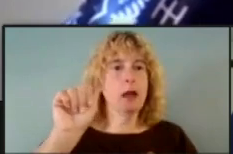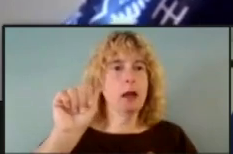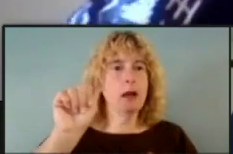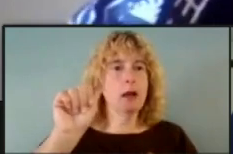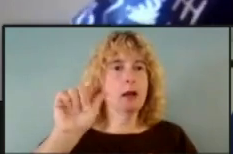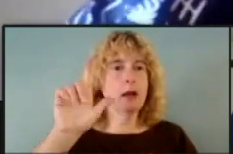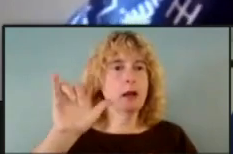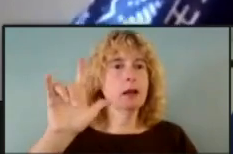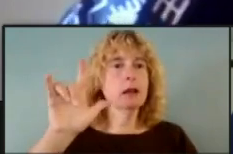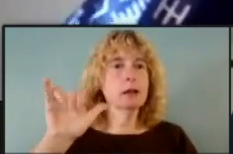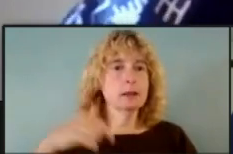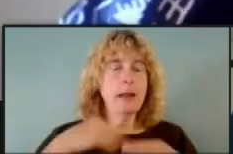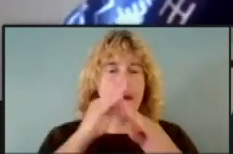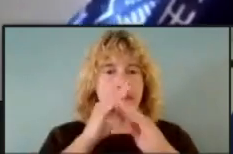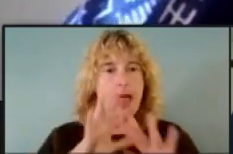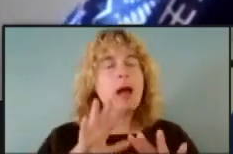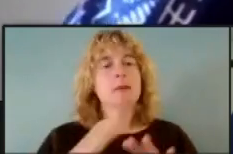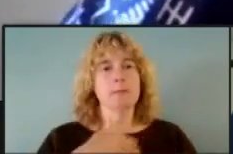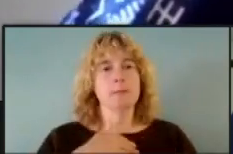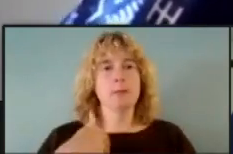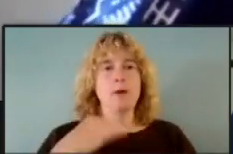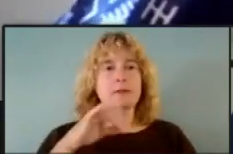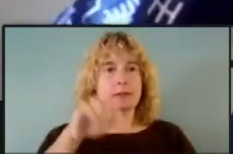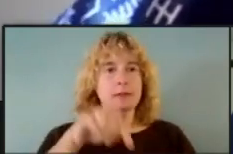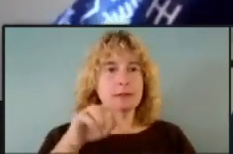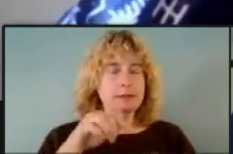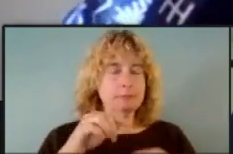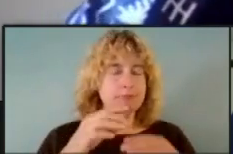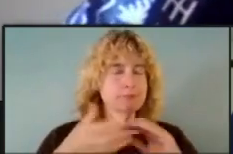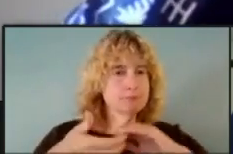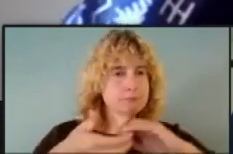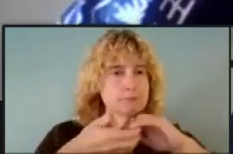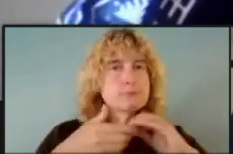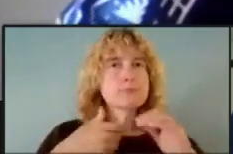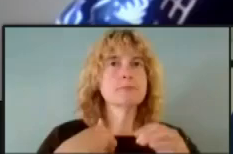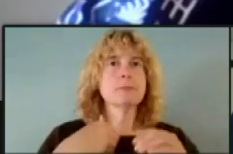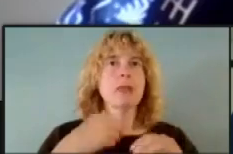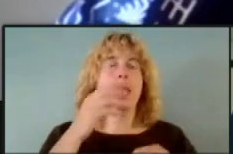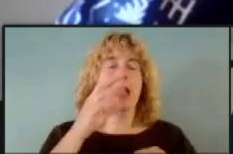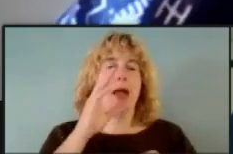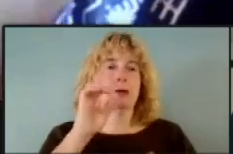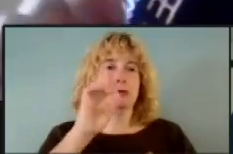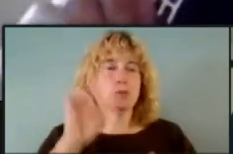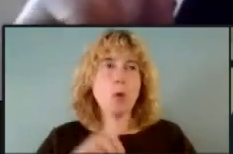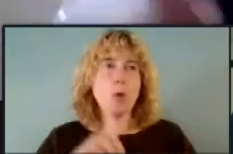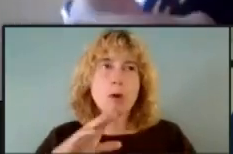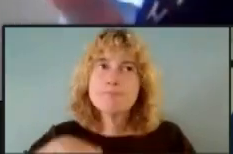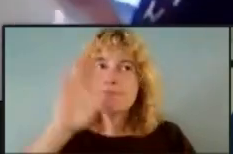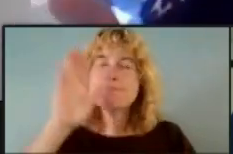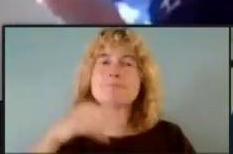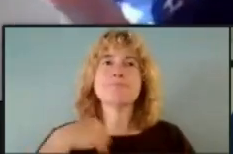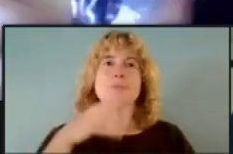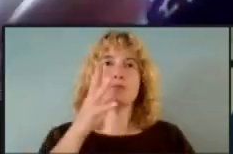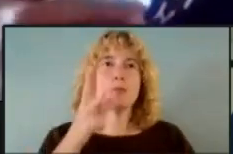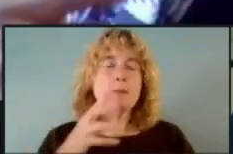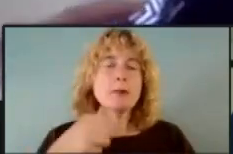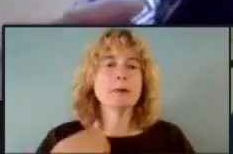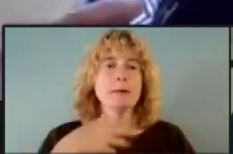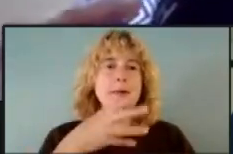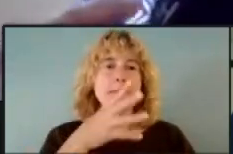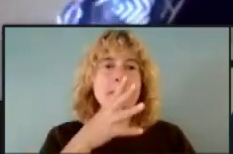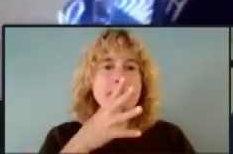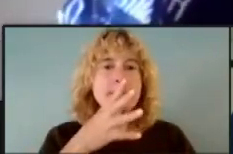Detroit Parent Network. I'm a Detroiter, I'm a Nana, a mom, and I am one of those women